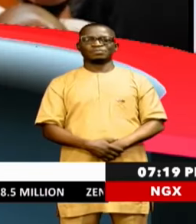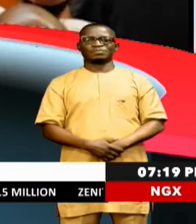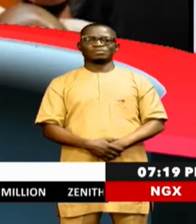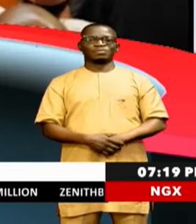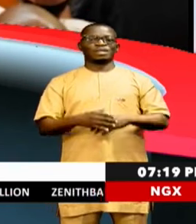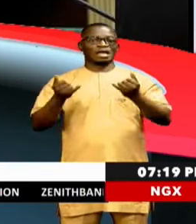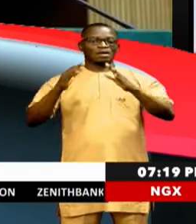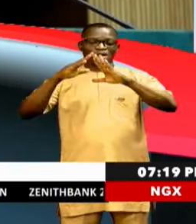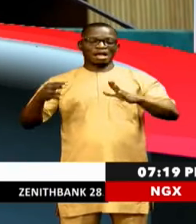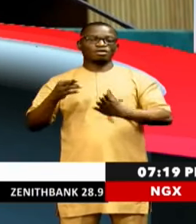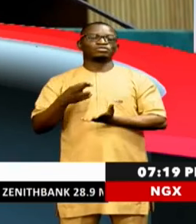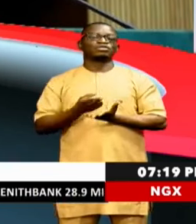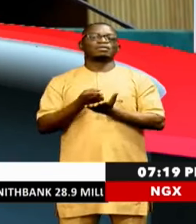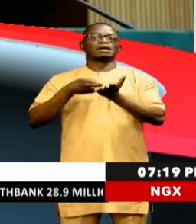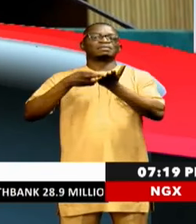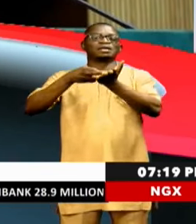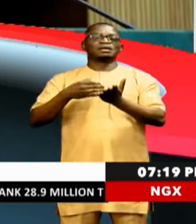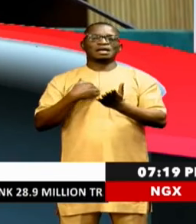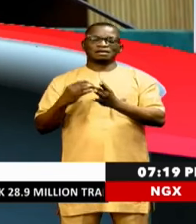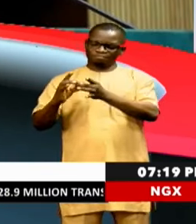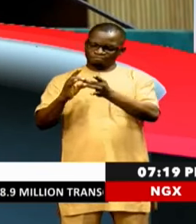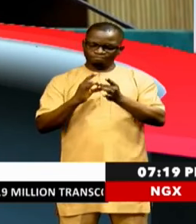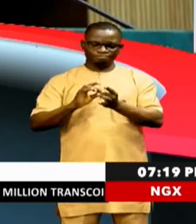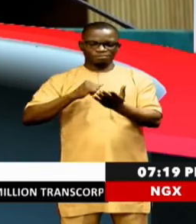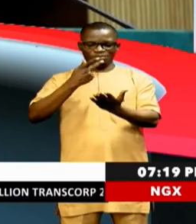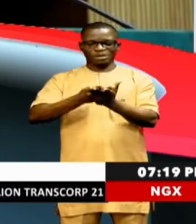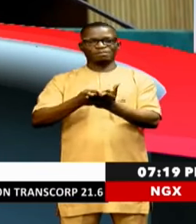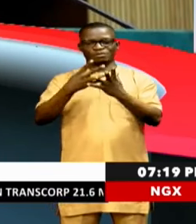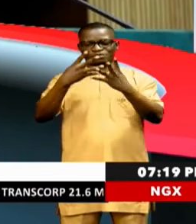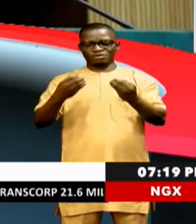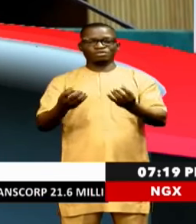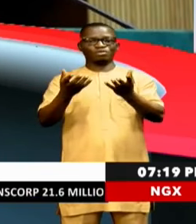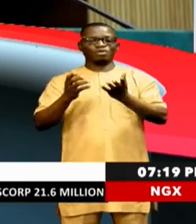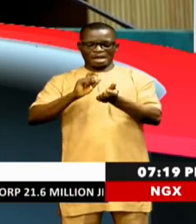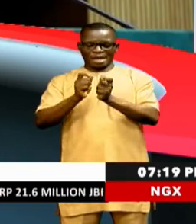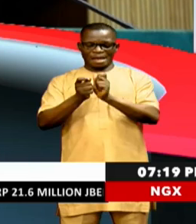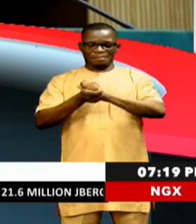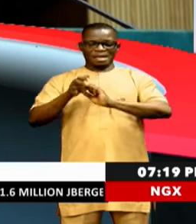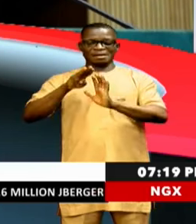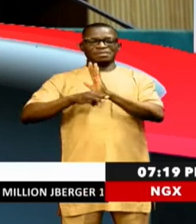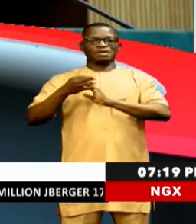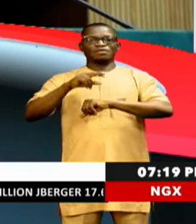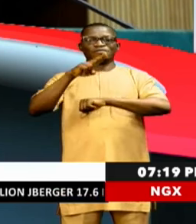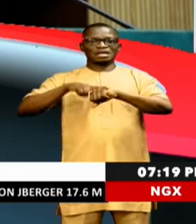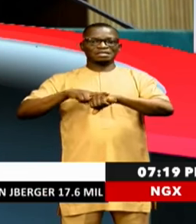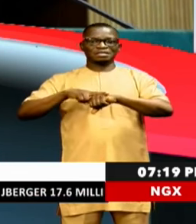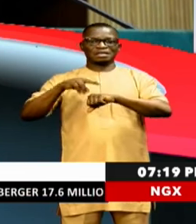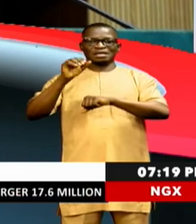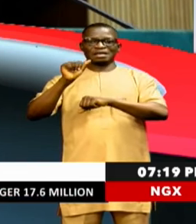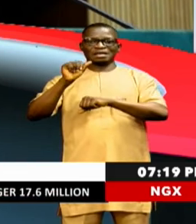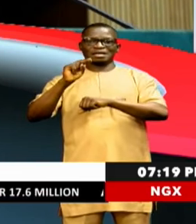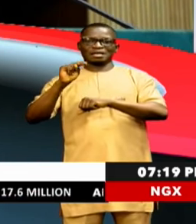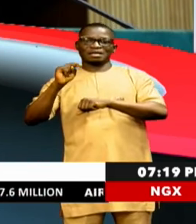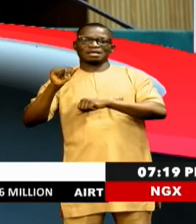And the House of Representatives has unanimously passed a resolution seeking amendment of the National Honours Act